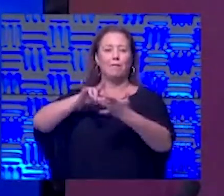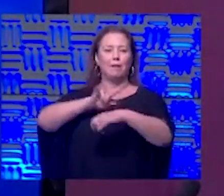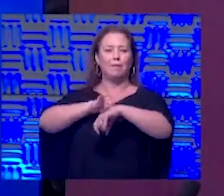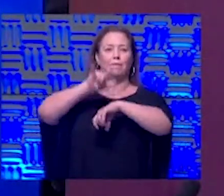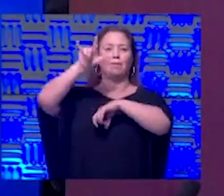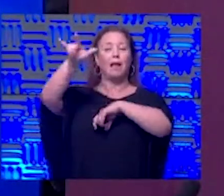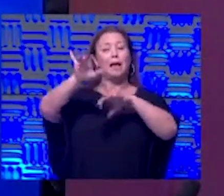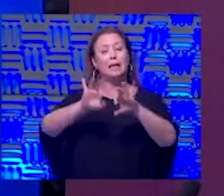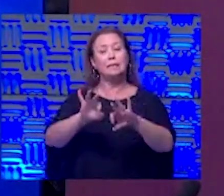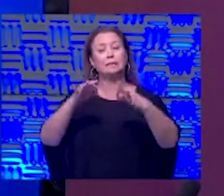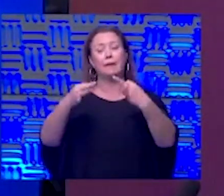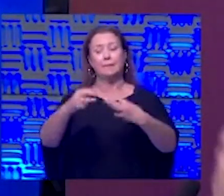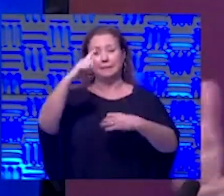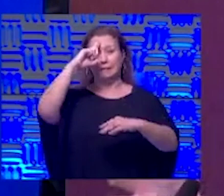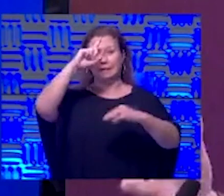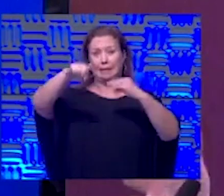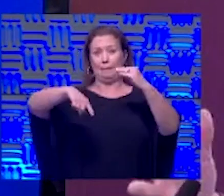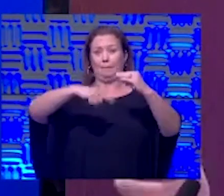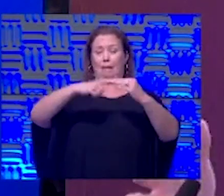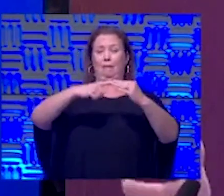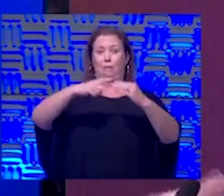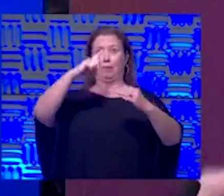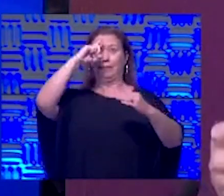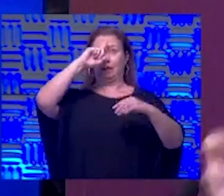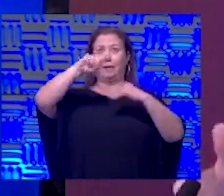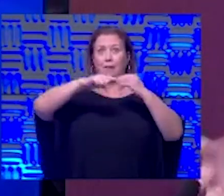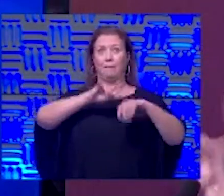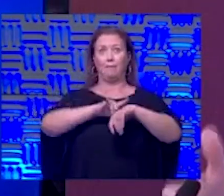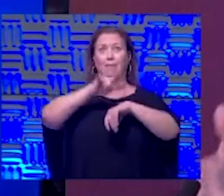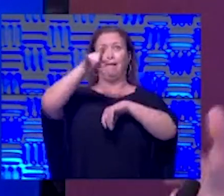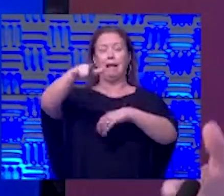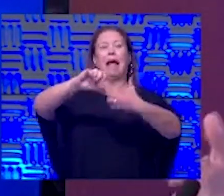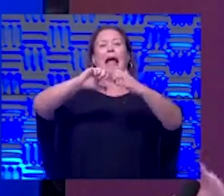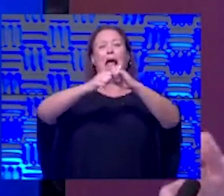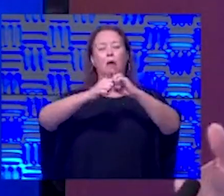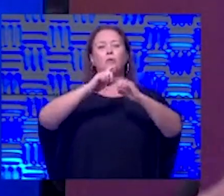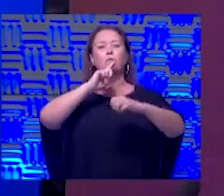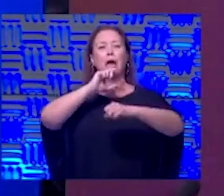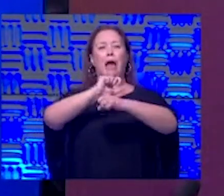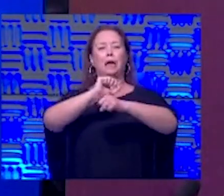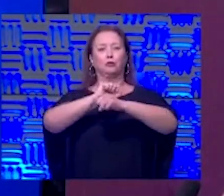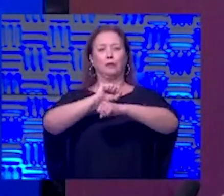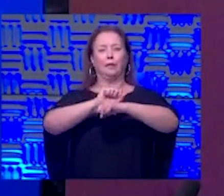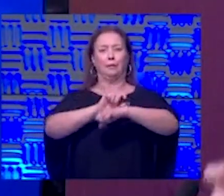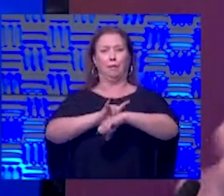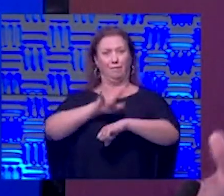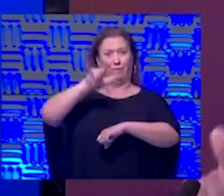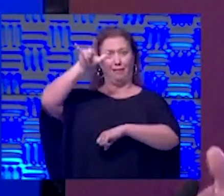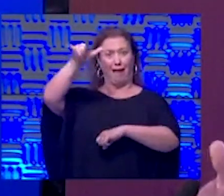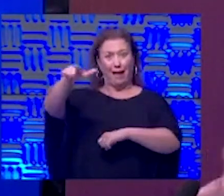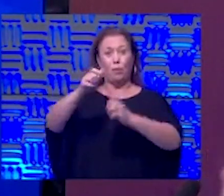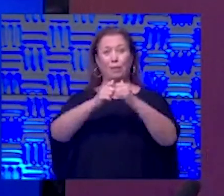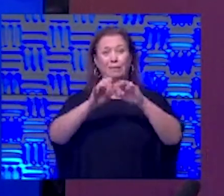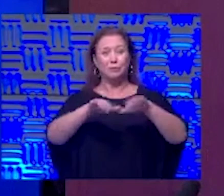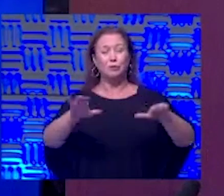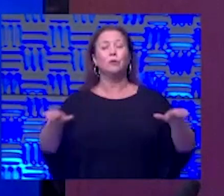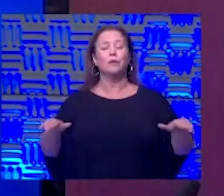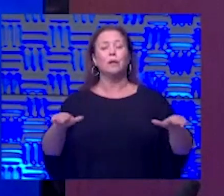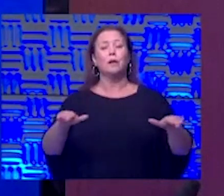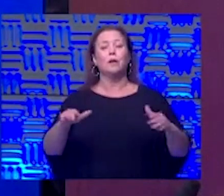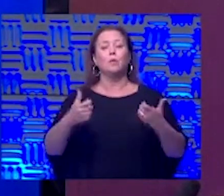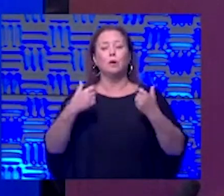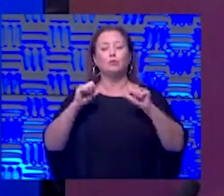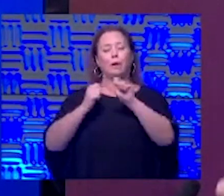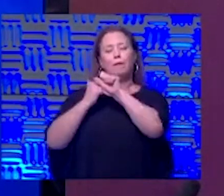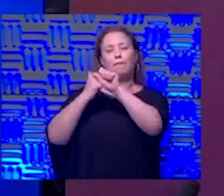for families to consider in the whole package of thinking about this is how are you physically going to get there with your kids while trying